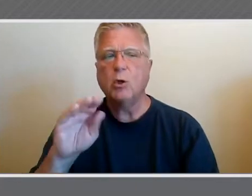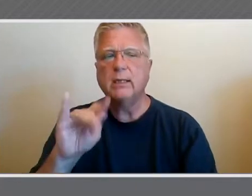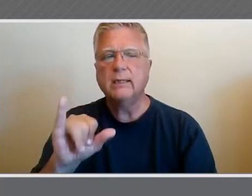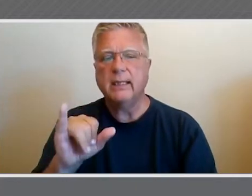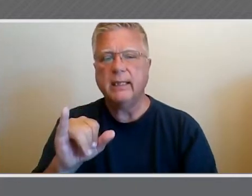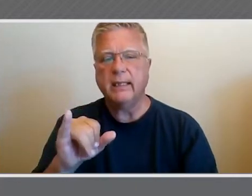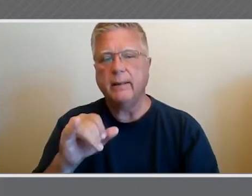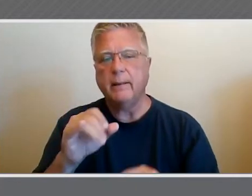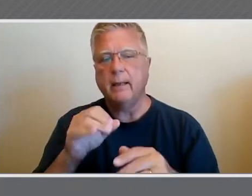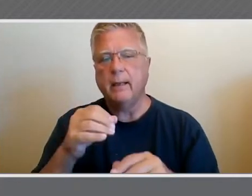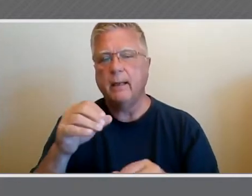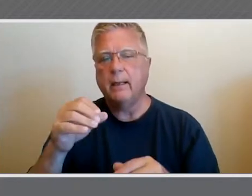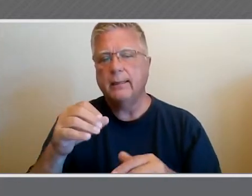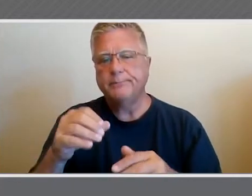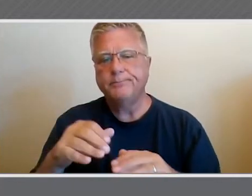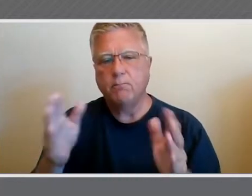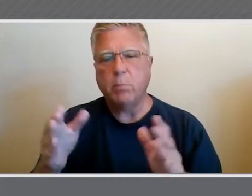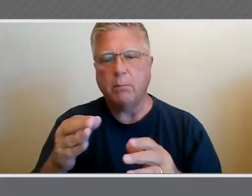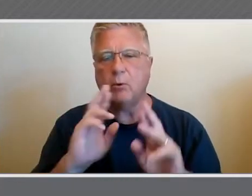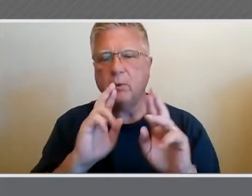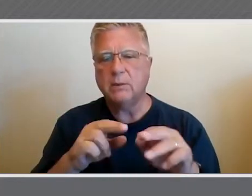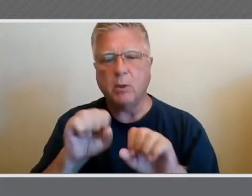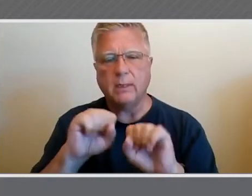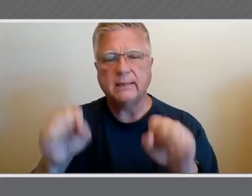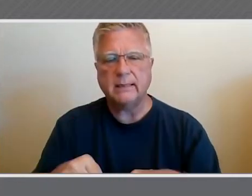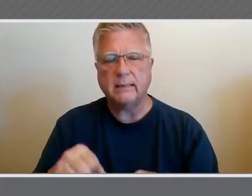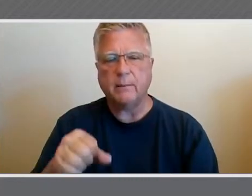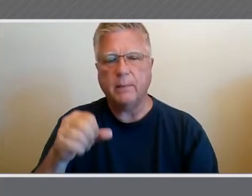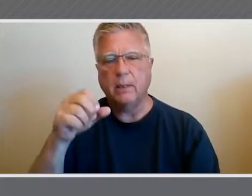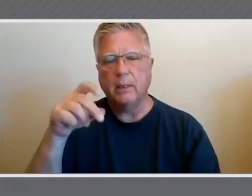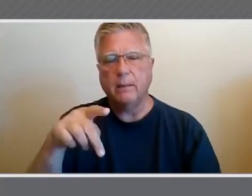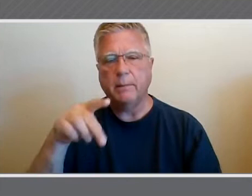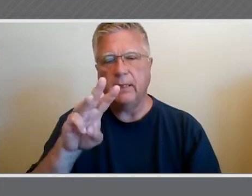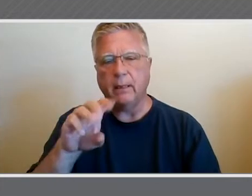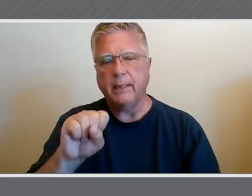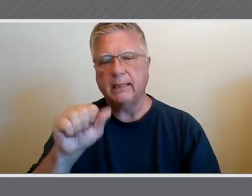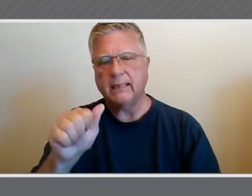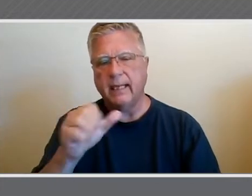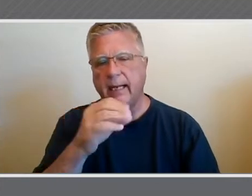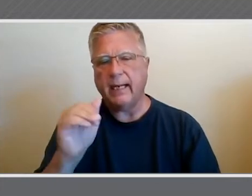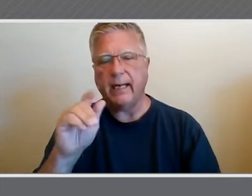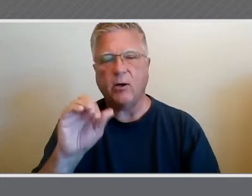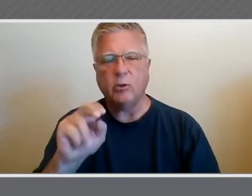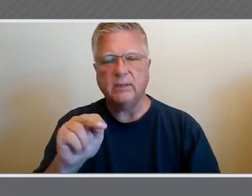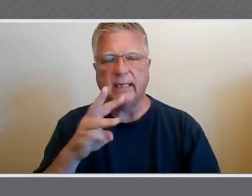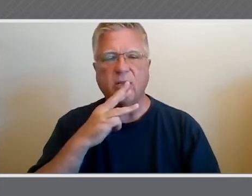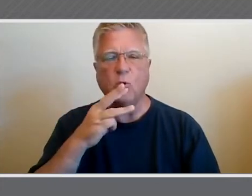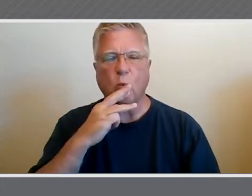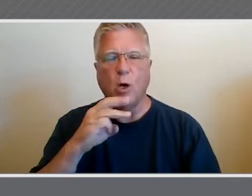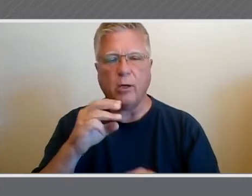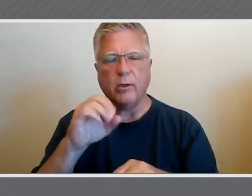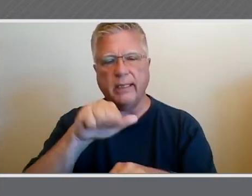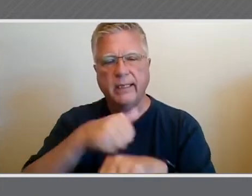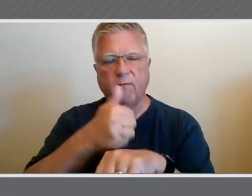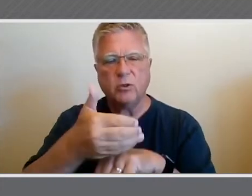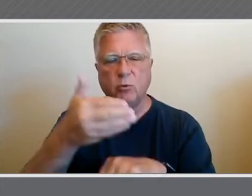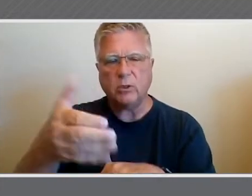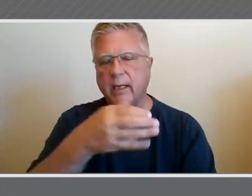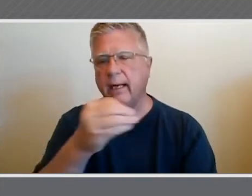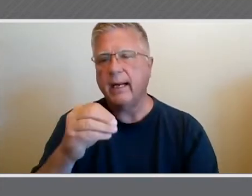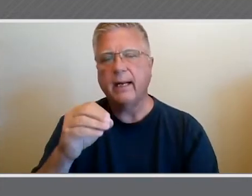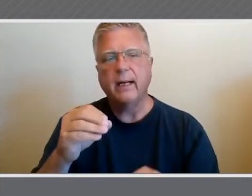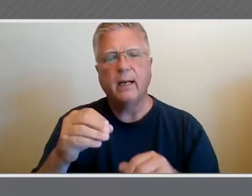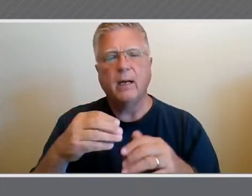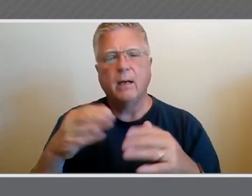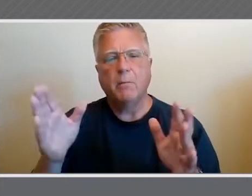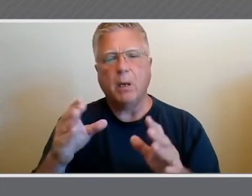teams, water infrastructure, it's PWSA and Alcosan, and public parking infrastructure and enforcement is the